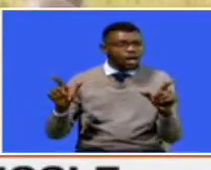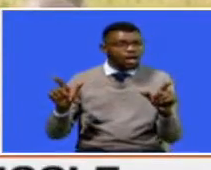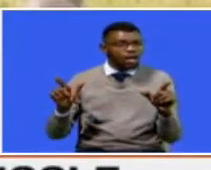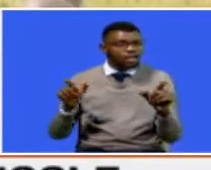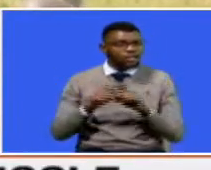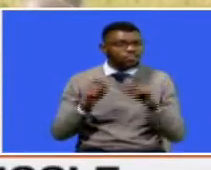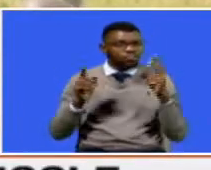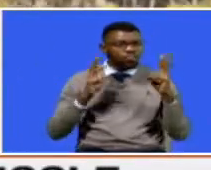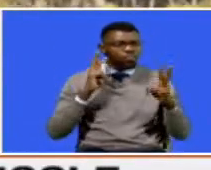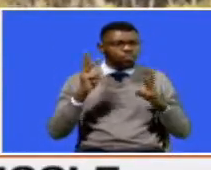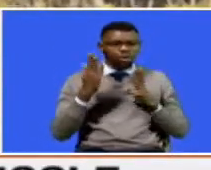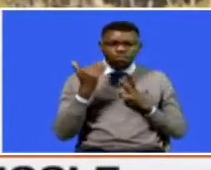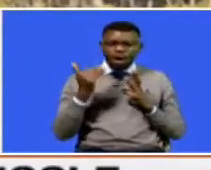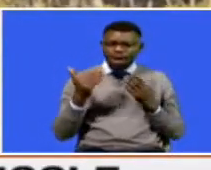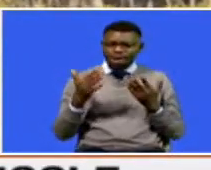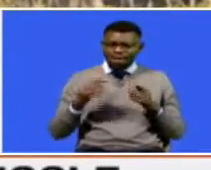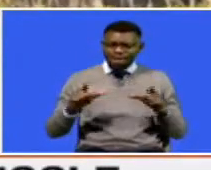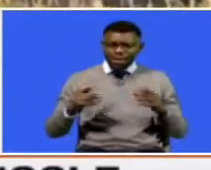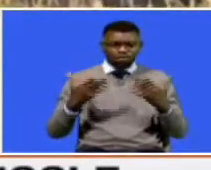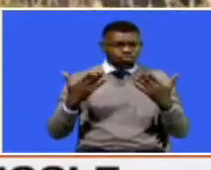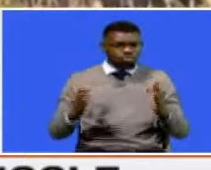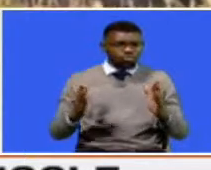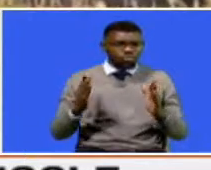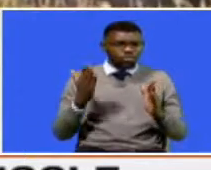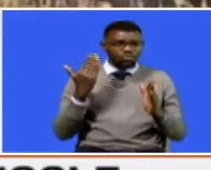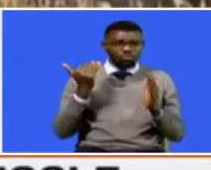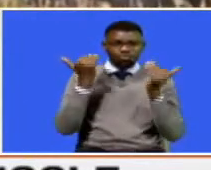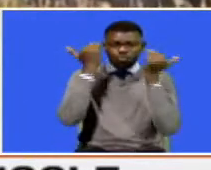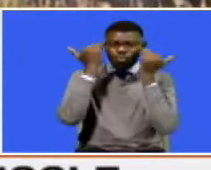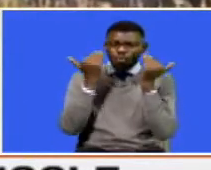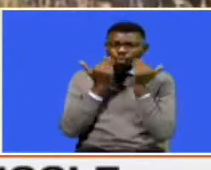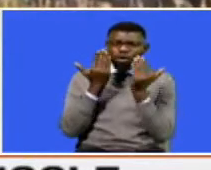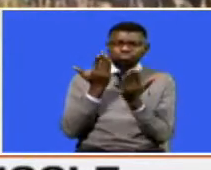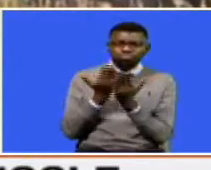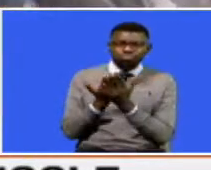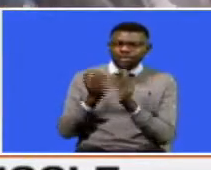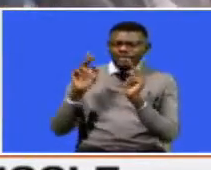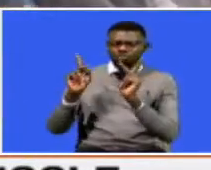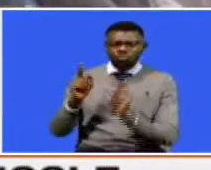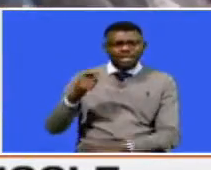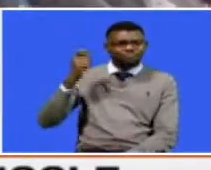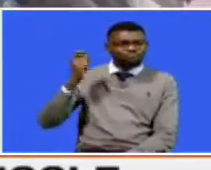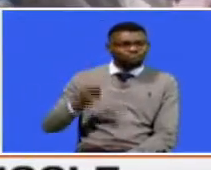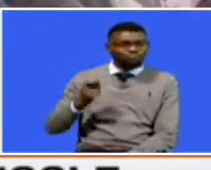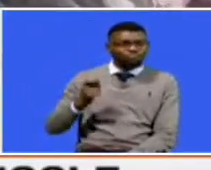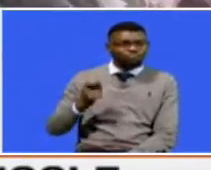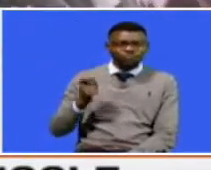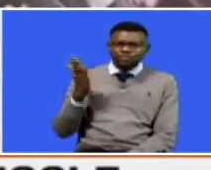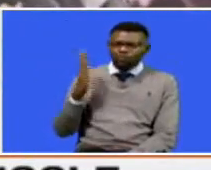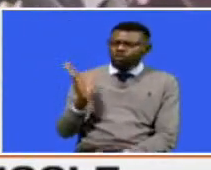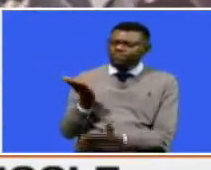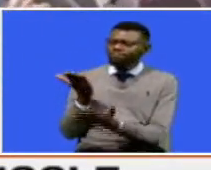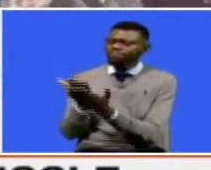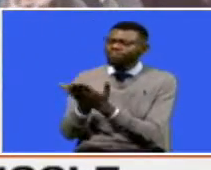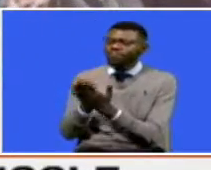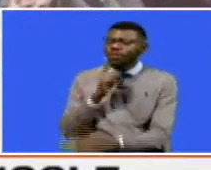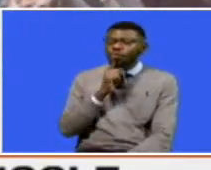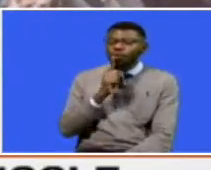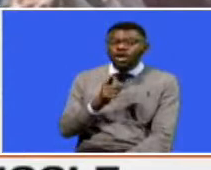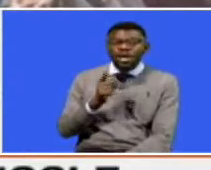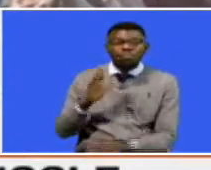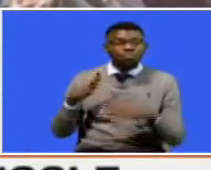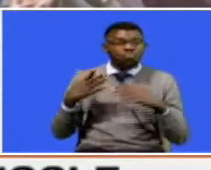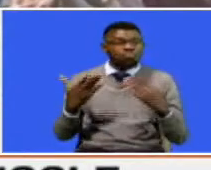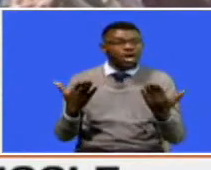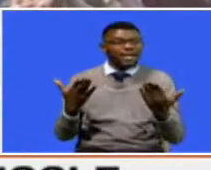worry over losing their tracts following the Court of Appeal ruling in Kisumu. After the appellate court's ruling, the